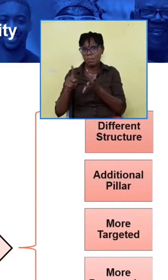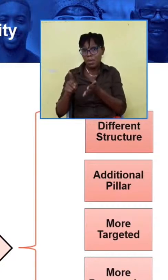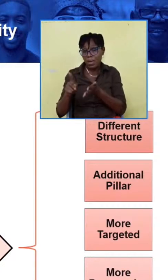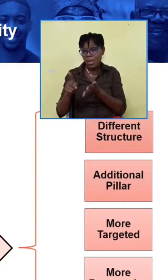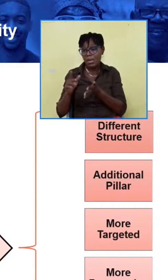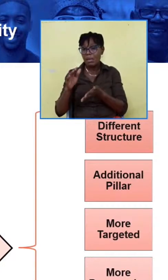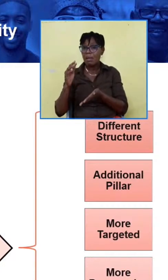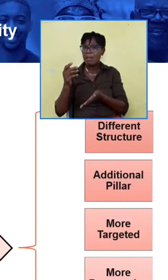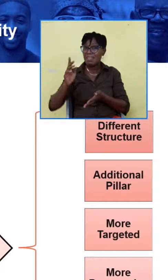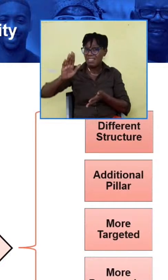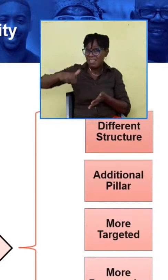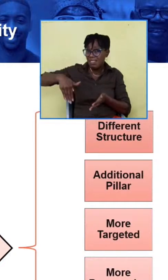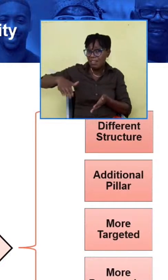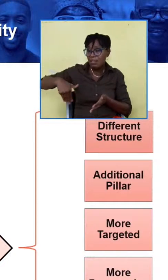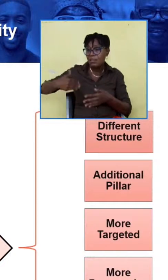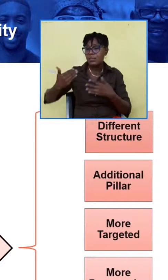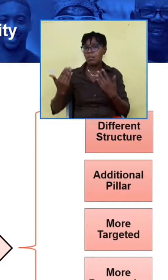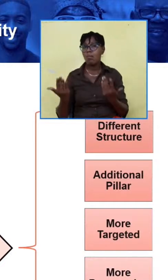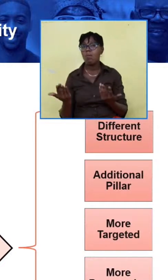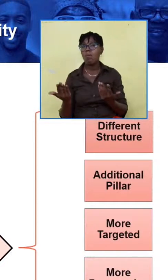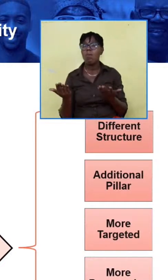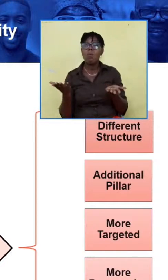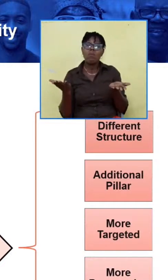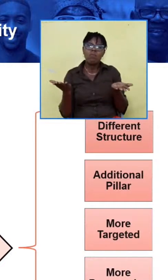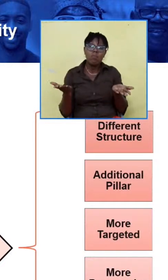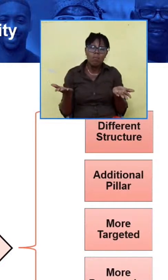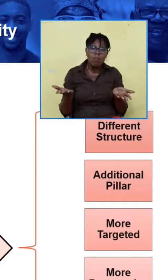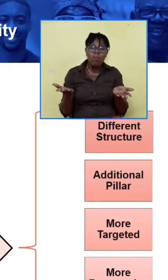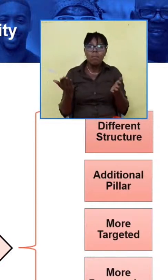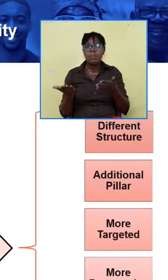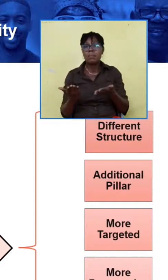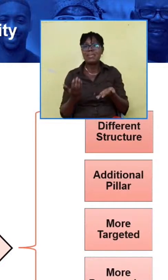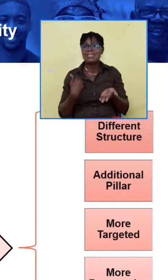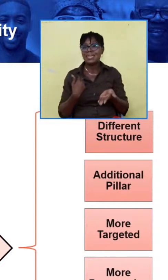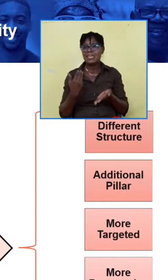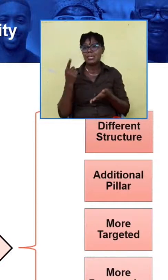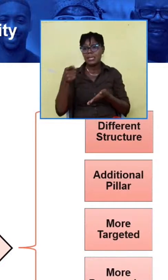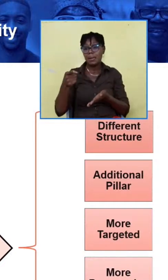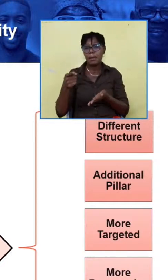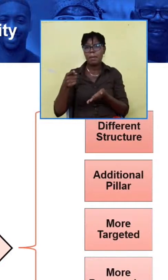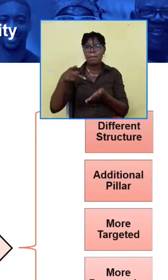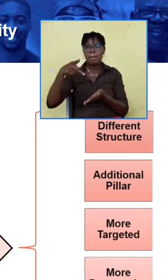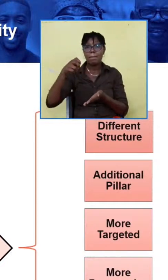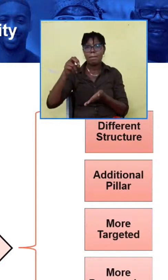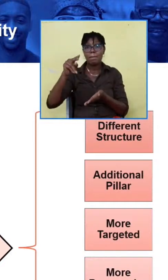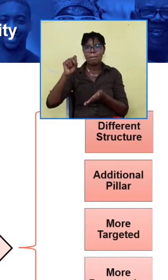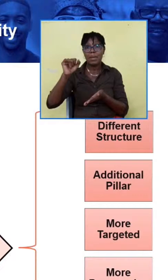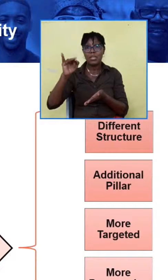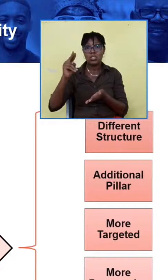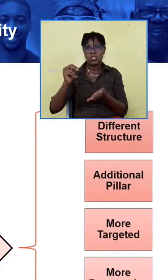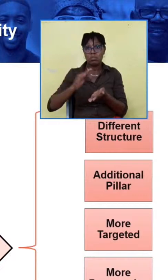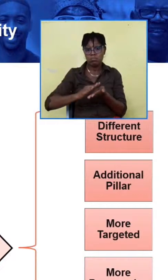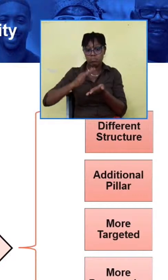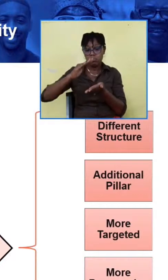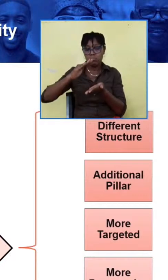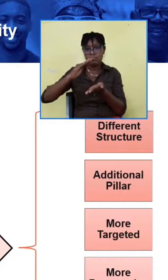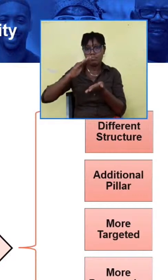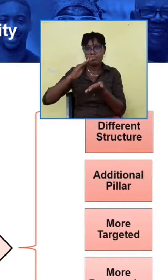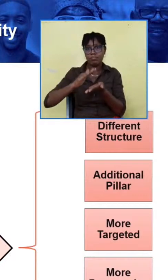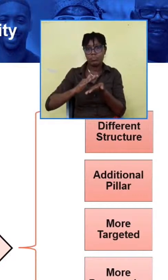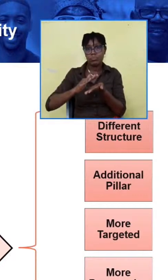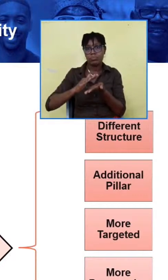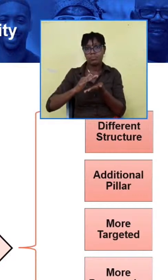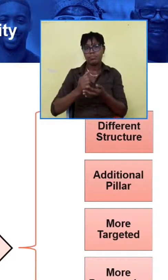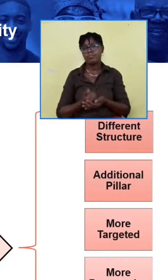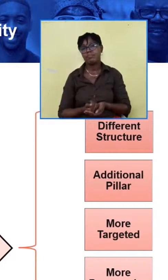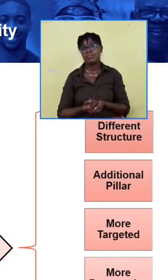they would ordinarily start. And the other one is to reduce the average new pension amount. So in terms of starting later,